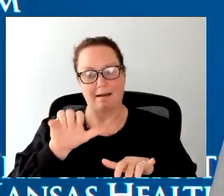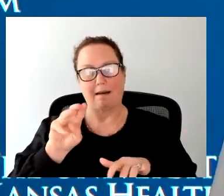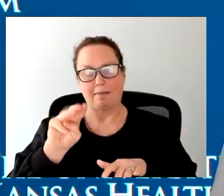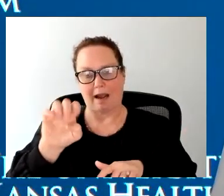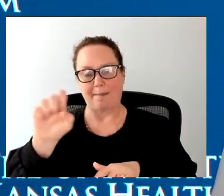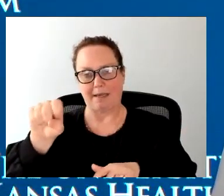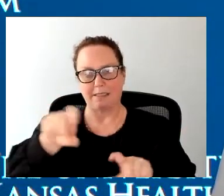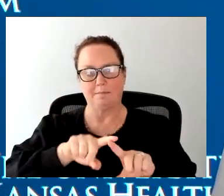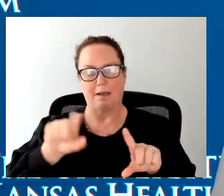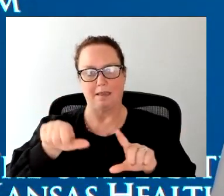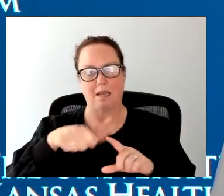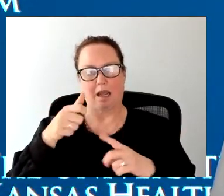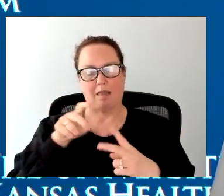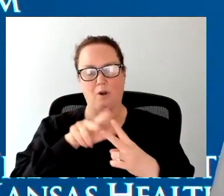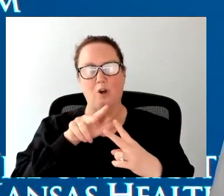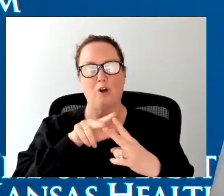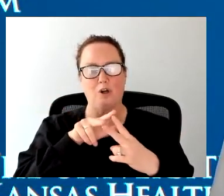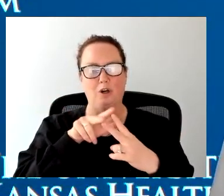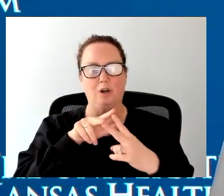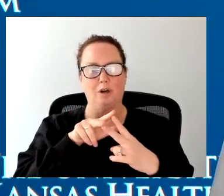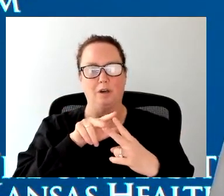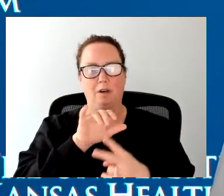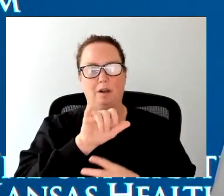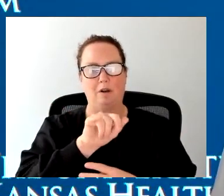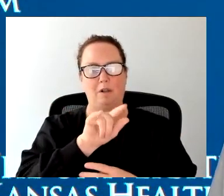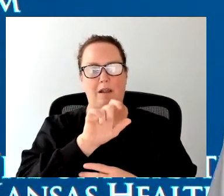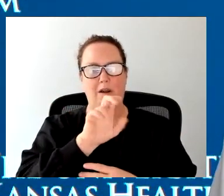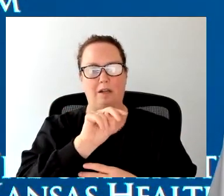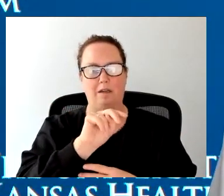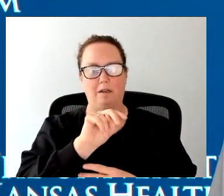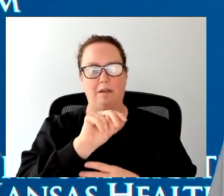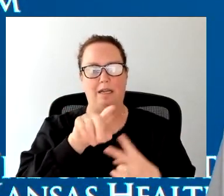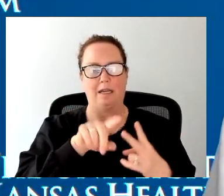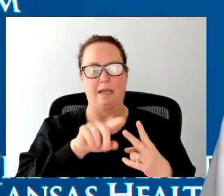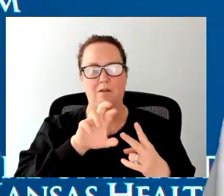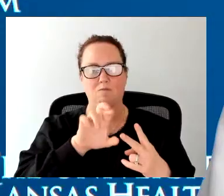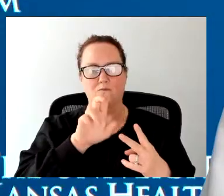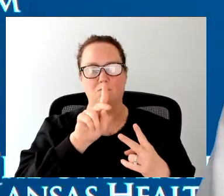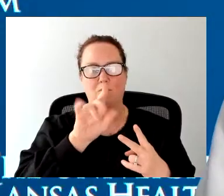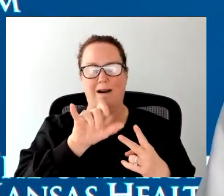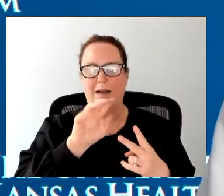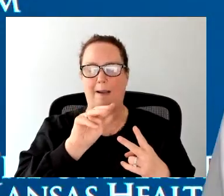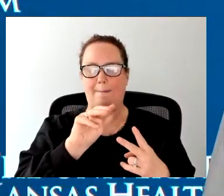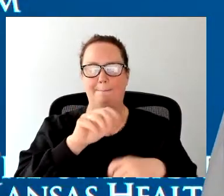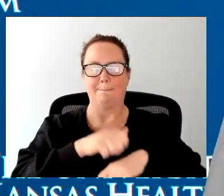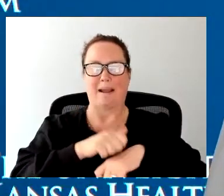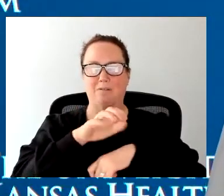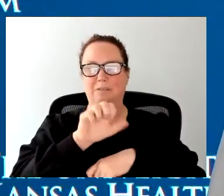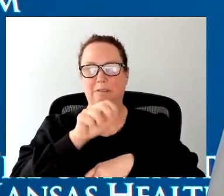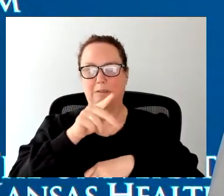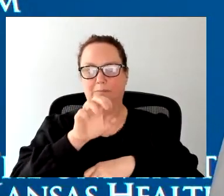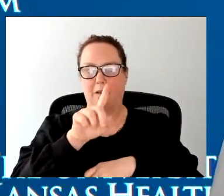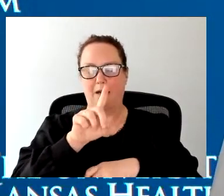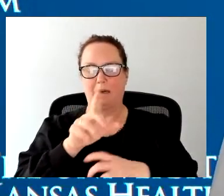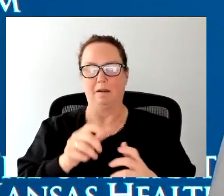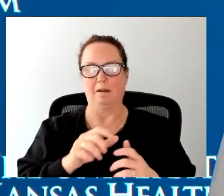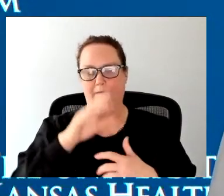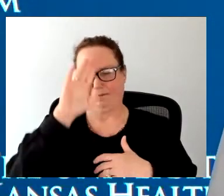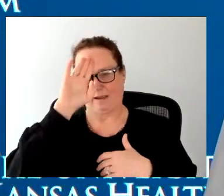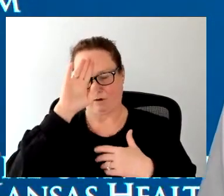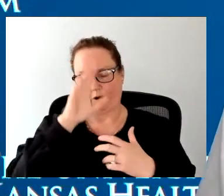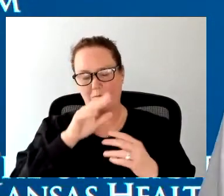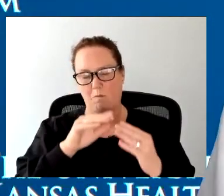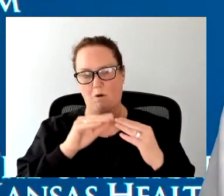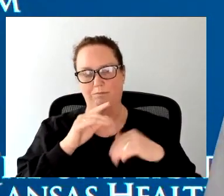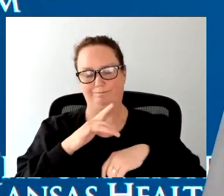other pathogens, ehrlichiosis, Ehrlichia, and Rocky-Mounted spotted fever are much more common, and we see those every